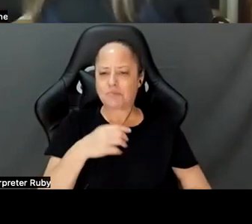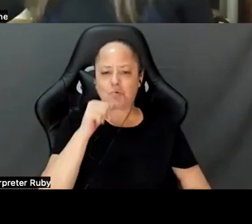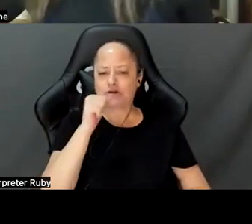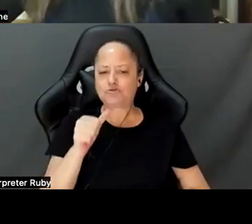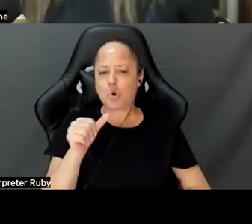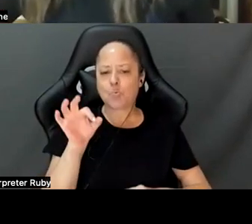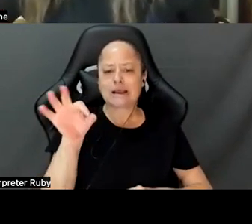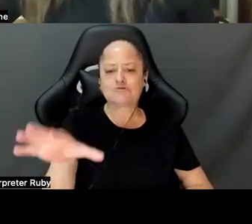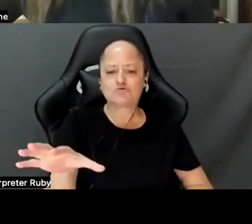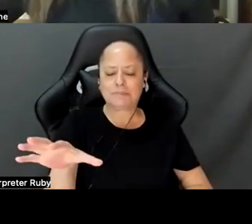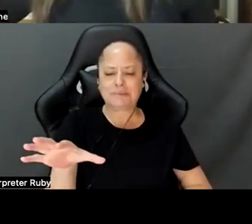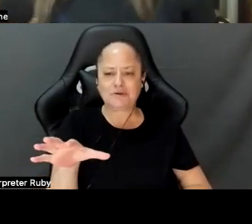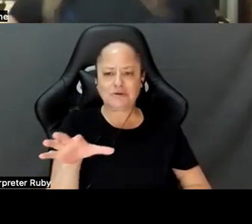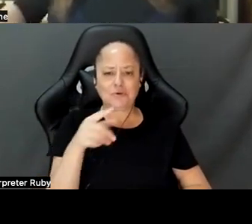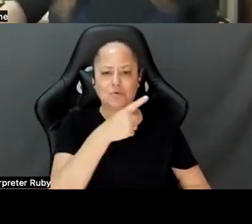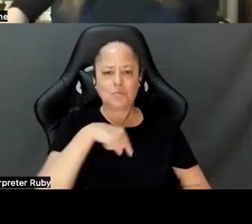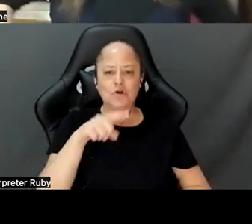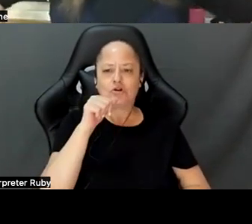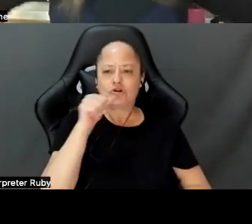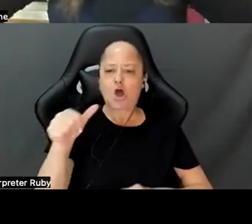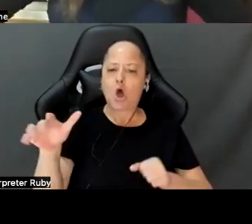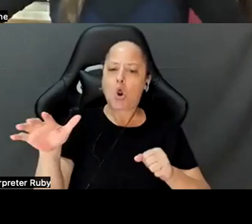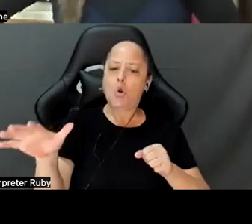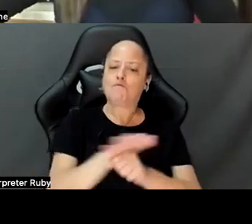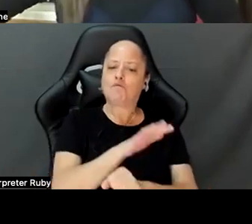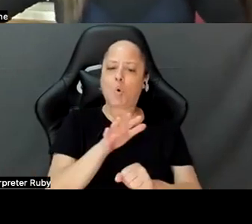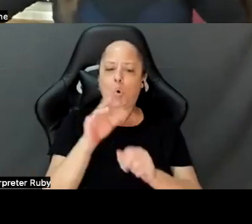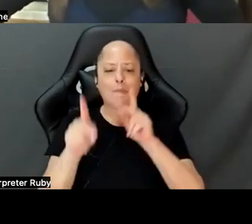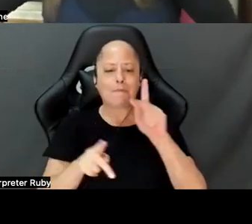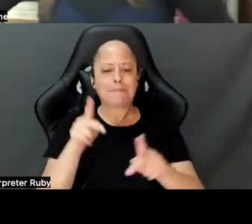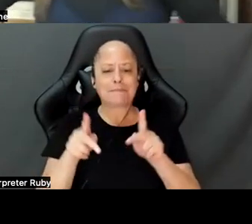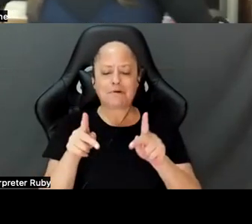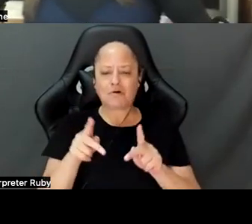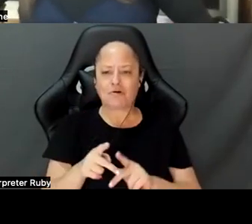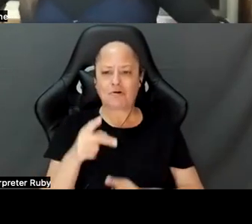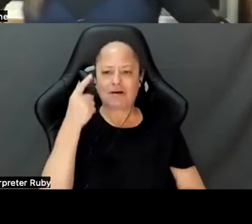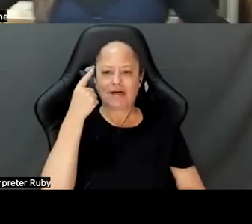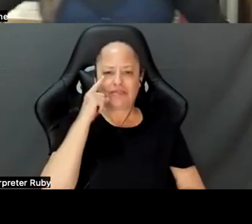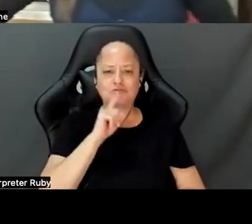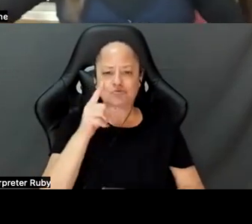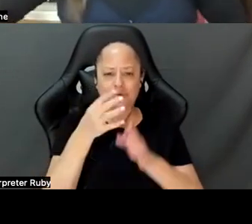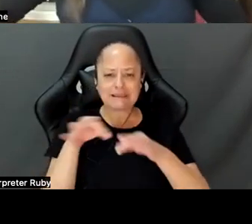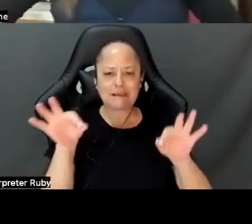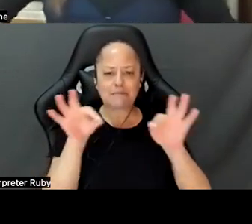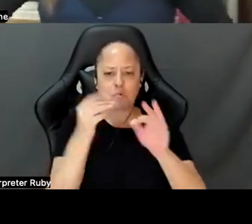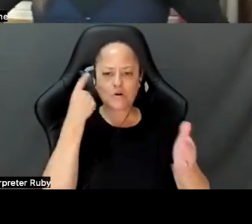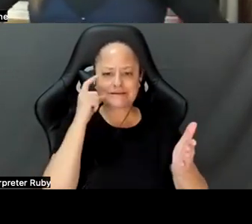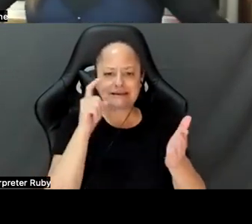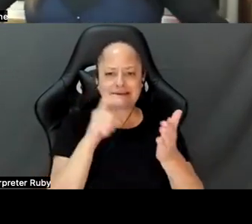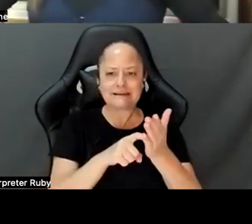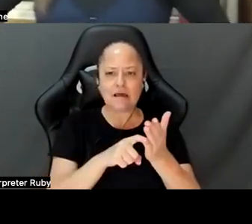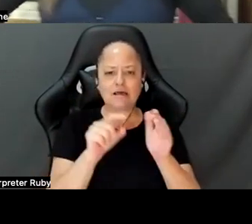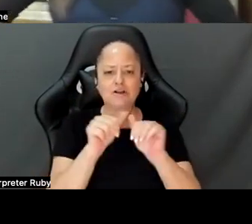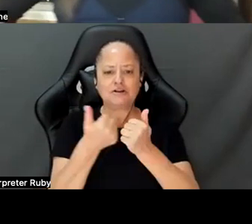contribute, and that we aren't whole people. So I think it's really important to acknowledge like just